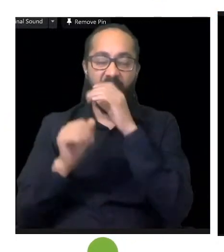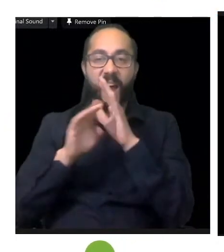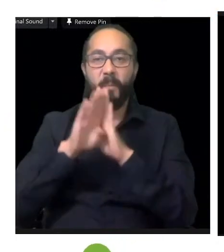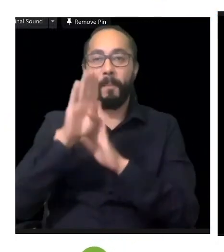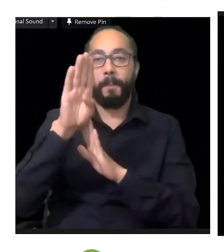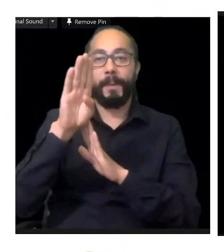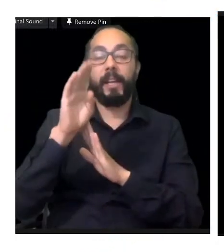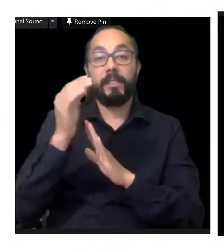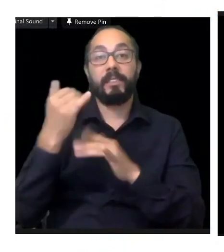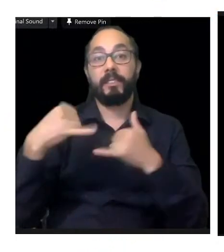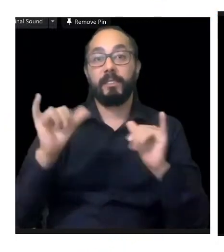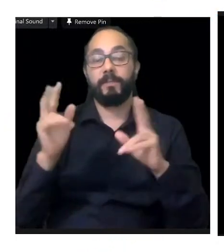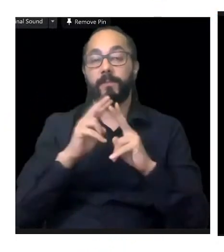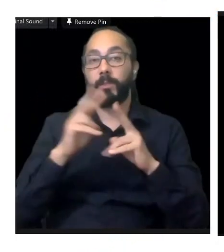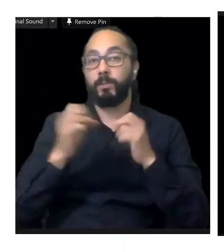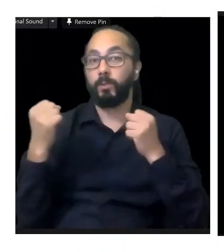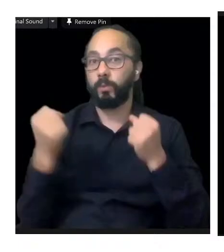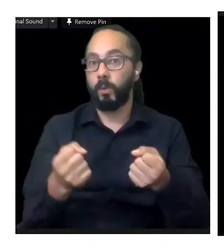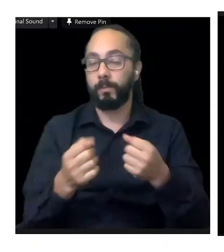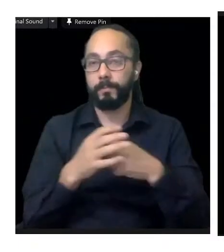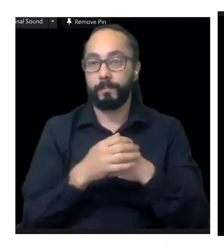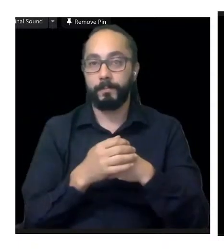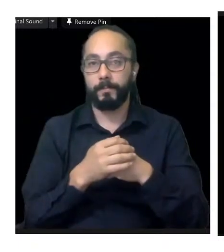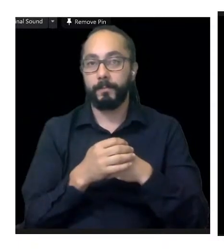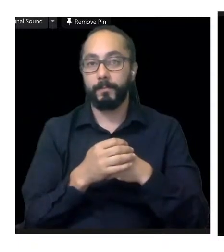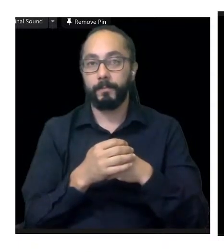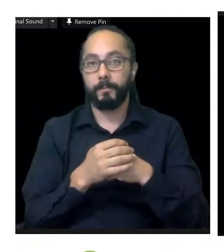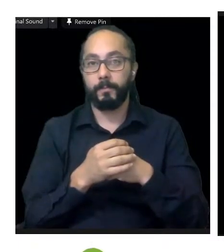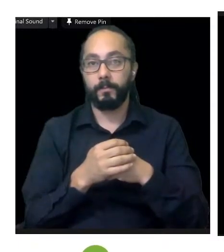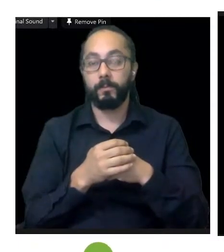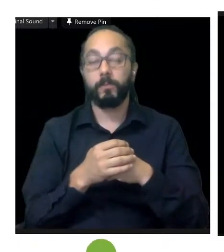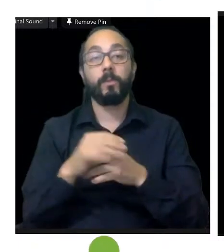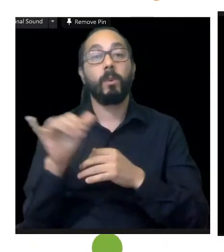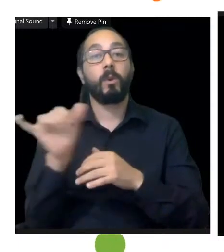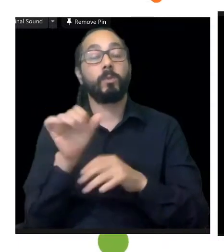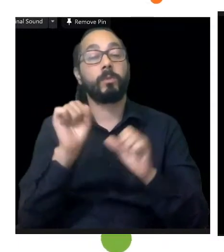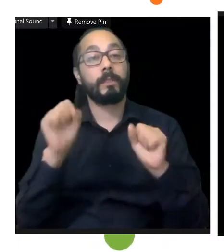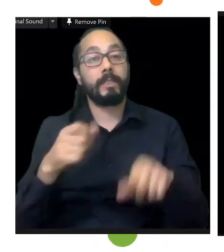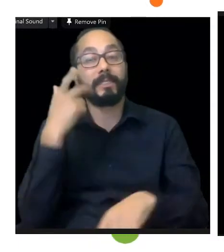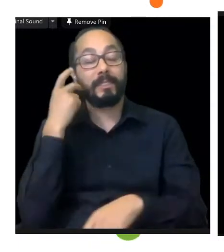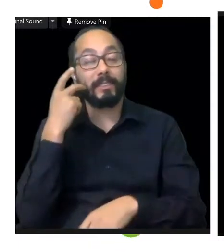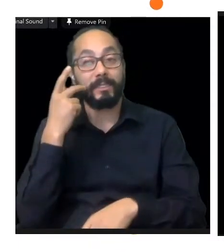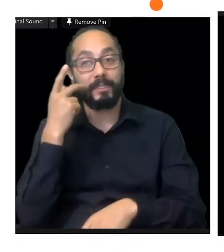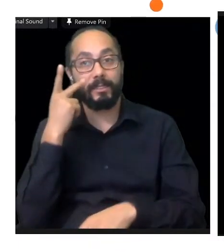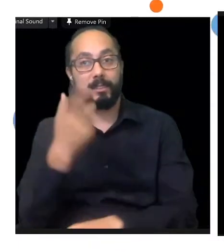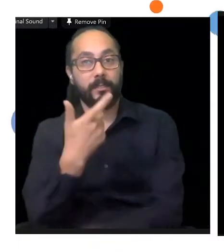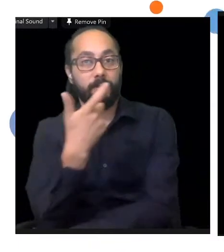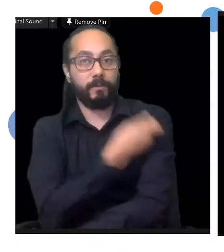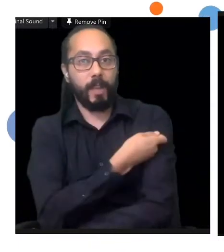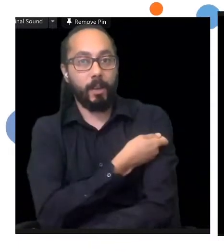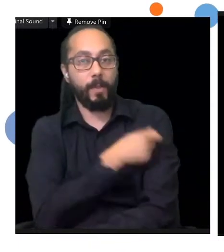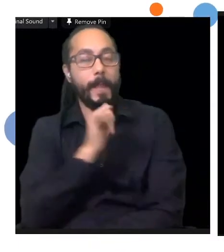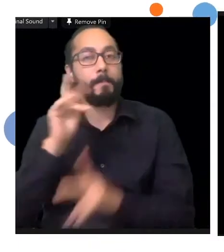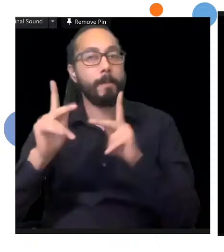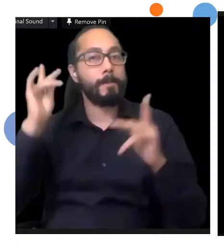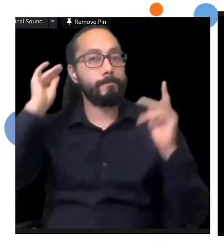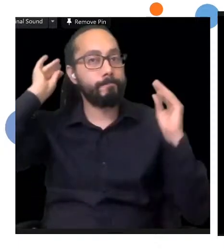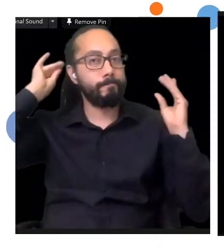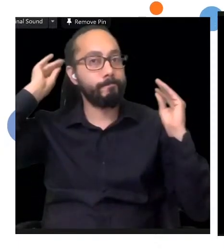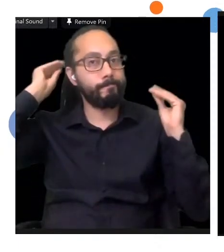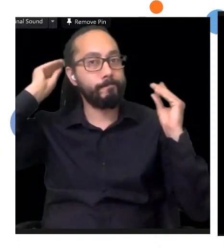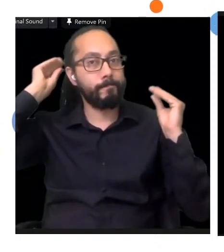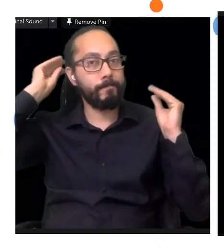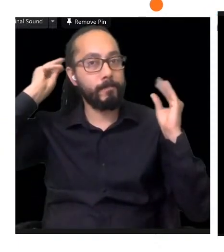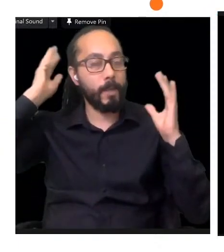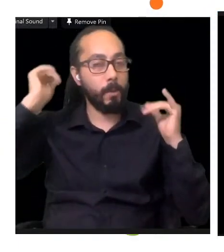strong. We can also see that that vaccines are kind of in the background as people are waiting and could be a